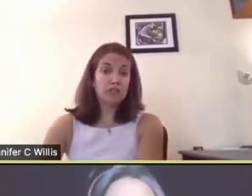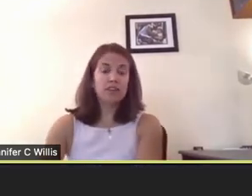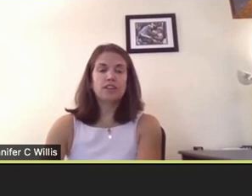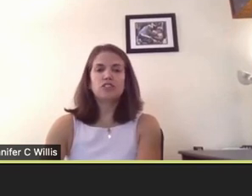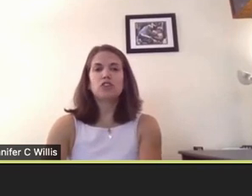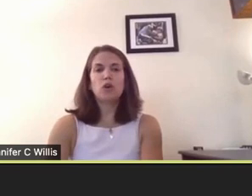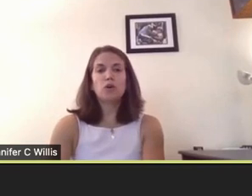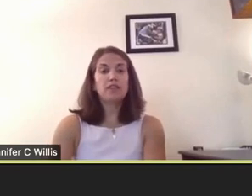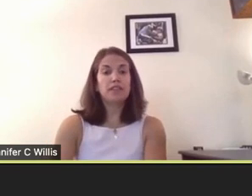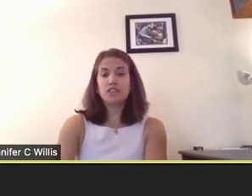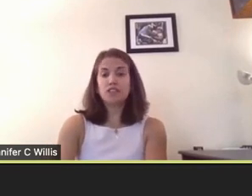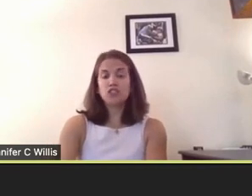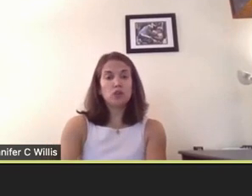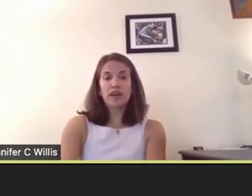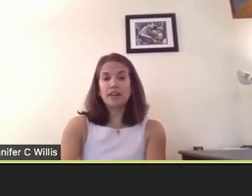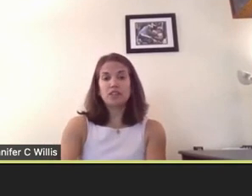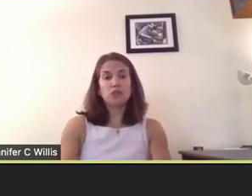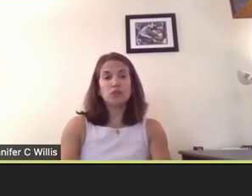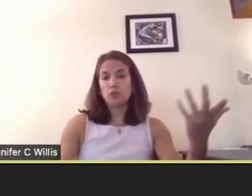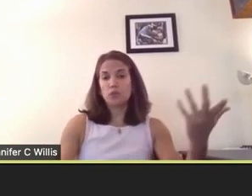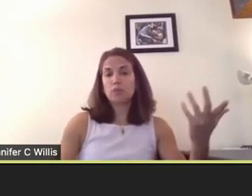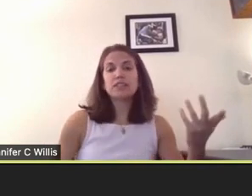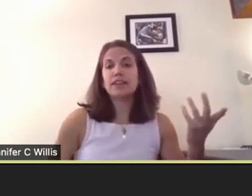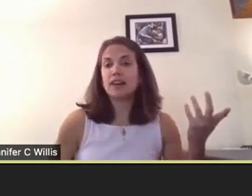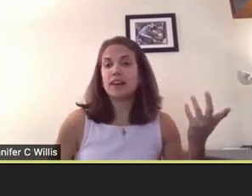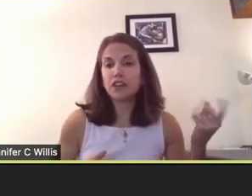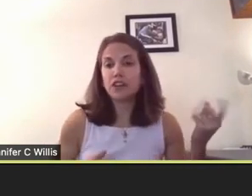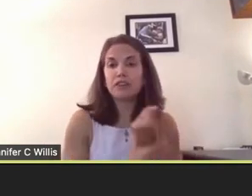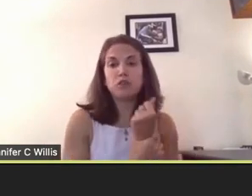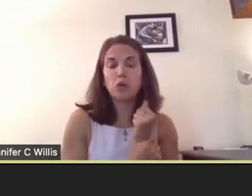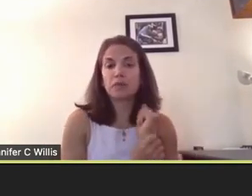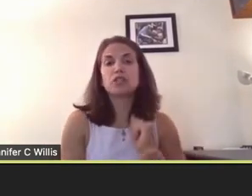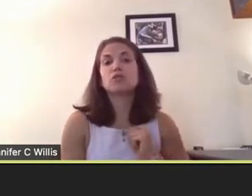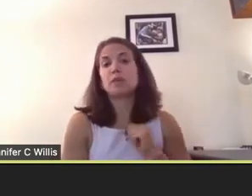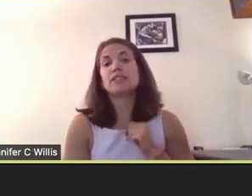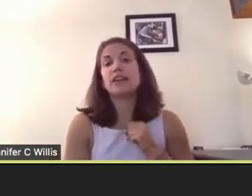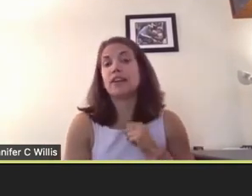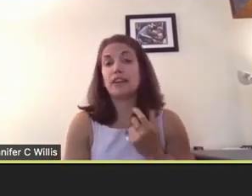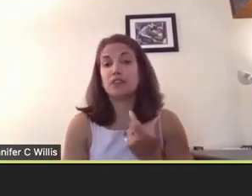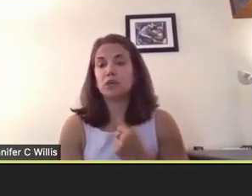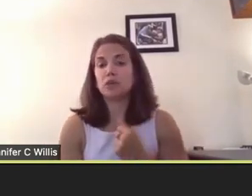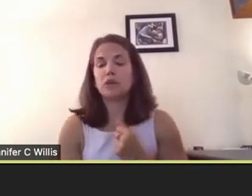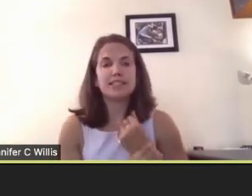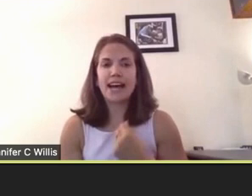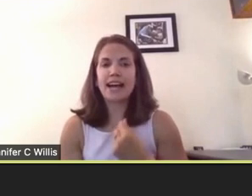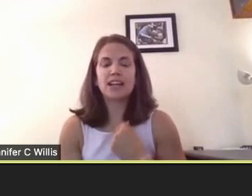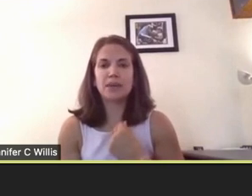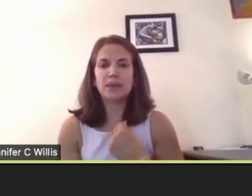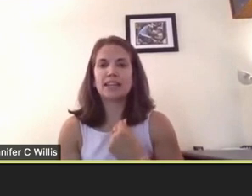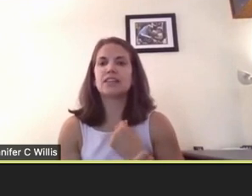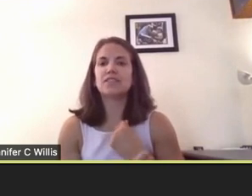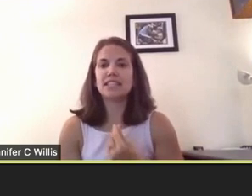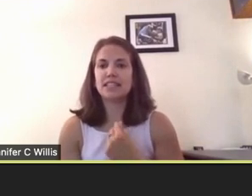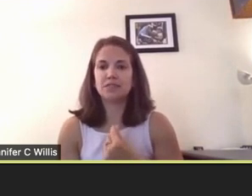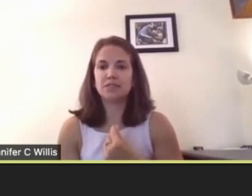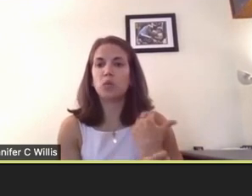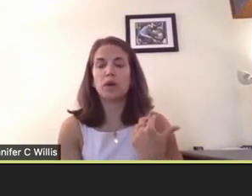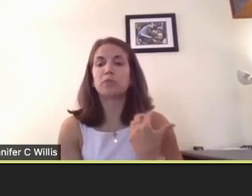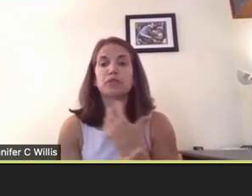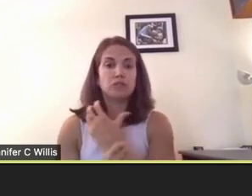Name cues. So this is just a way to represent a concrete form to represent an individual, a tactile means